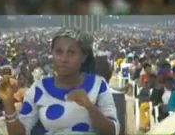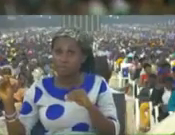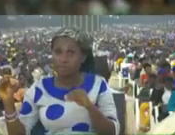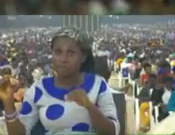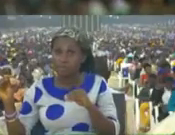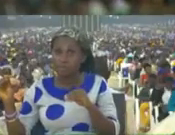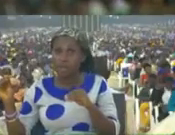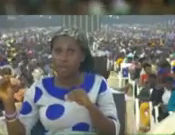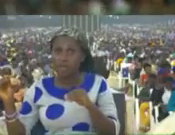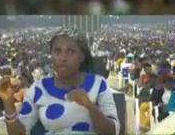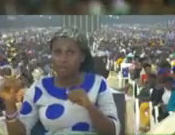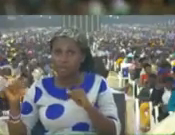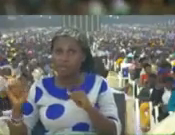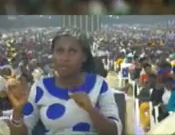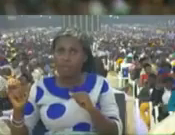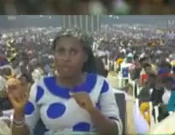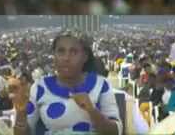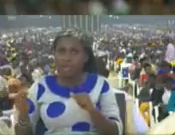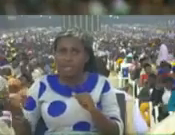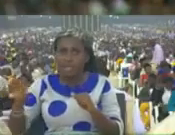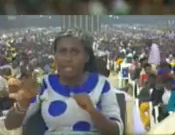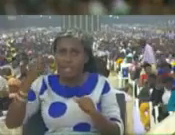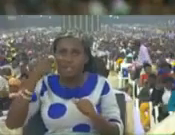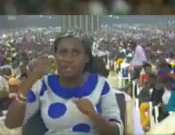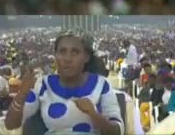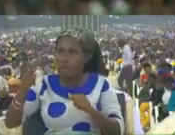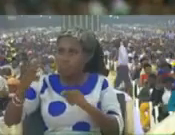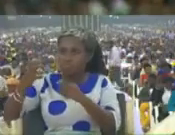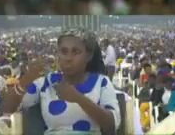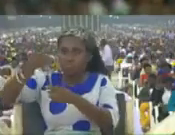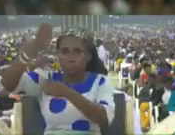gone. And then they saw his mantle falling on the ground.